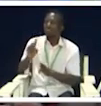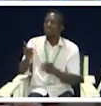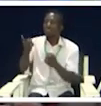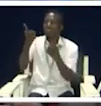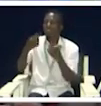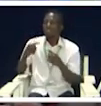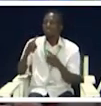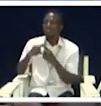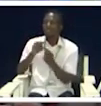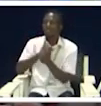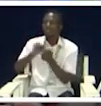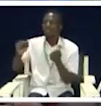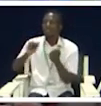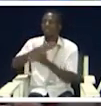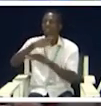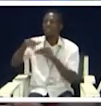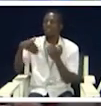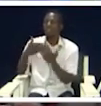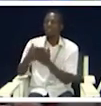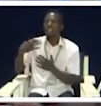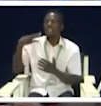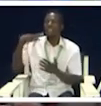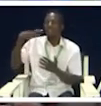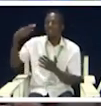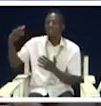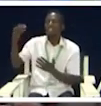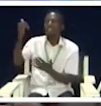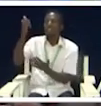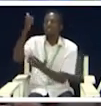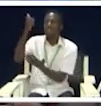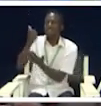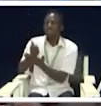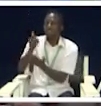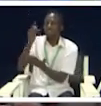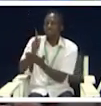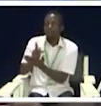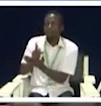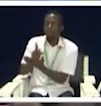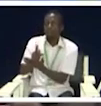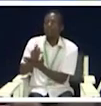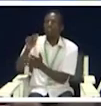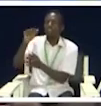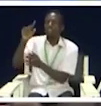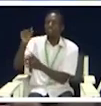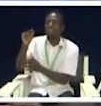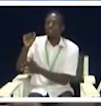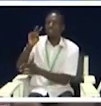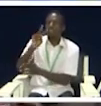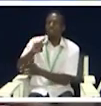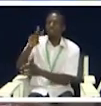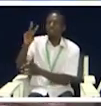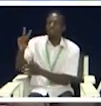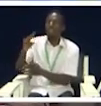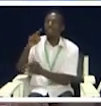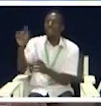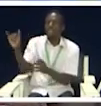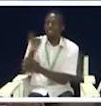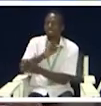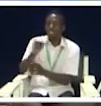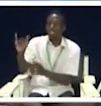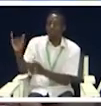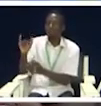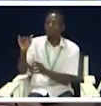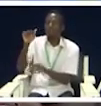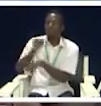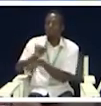his applications were approved in 2022, and he miraculously returned to the same job after